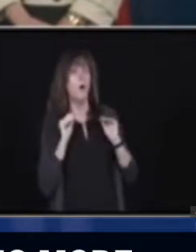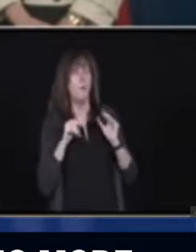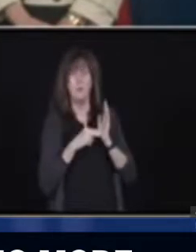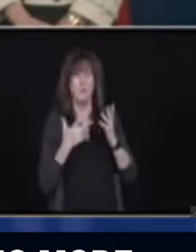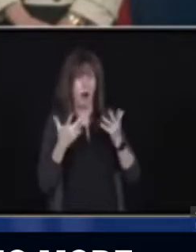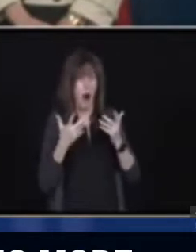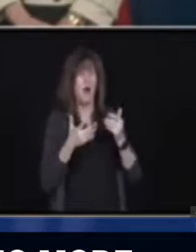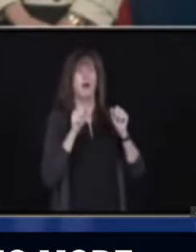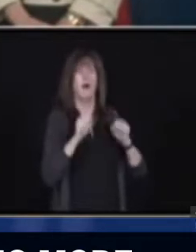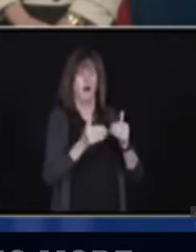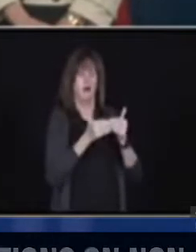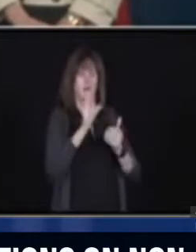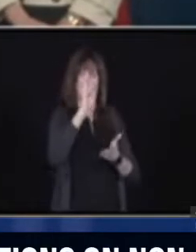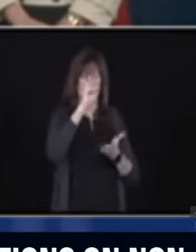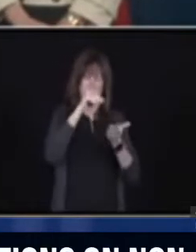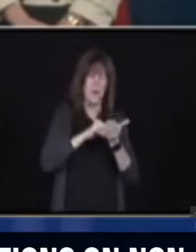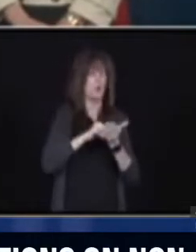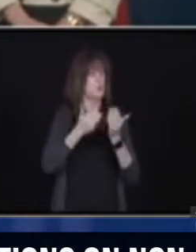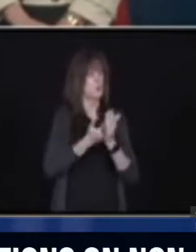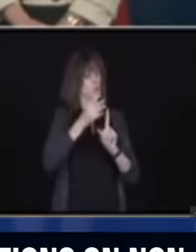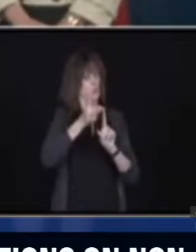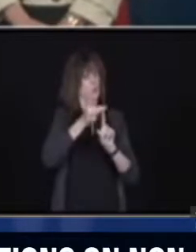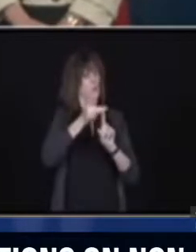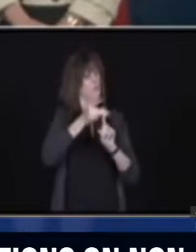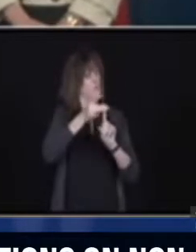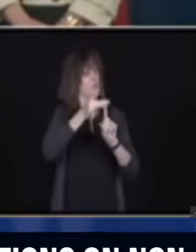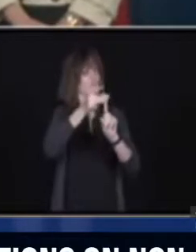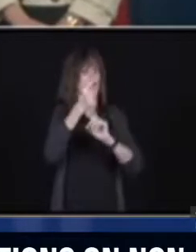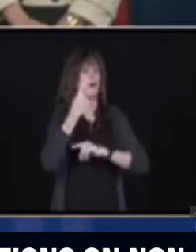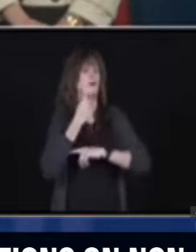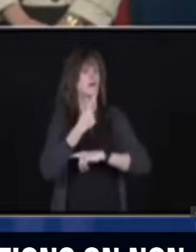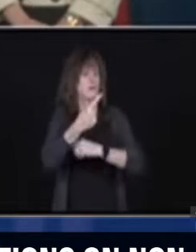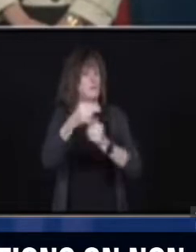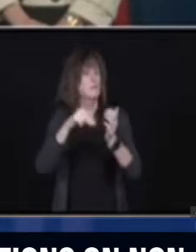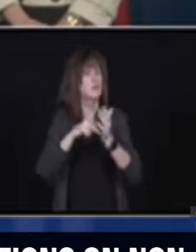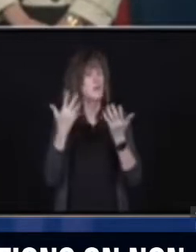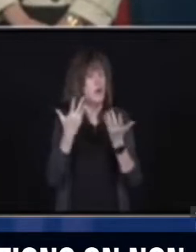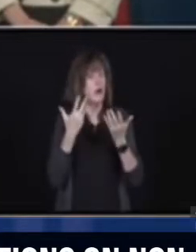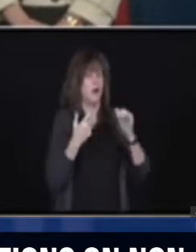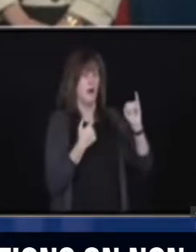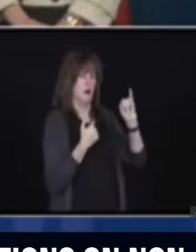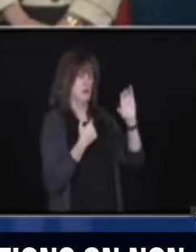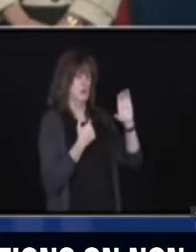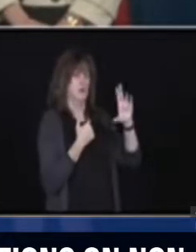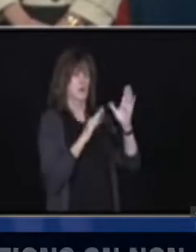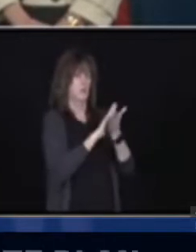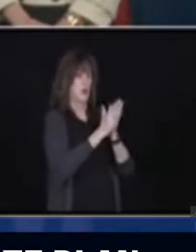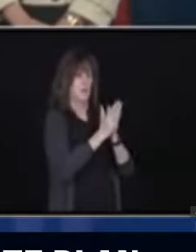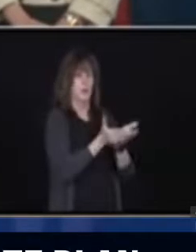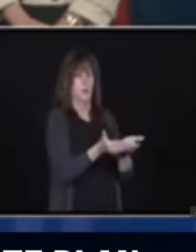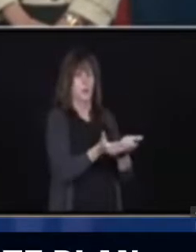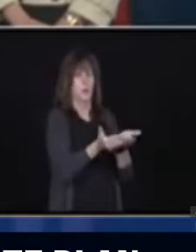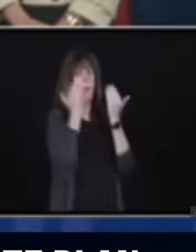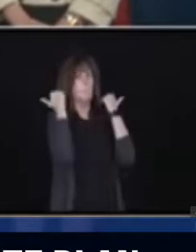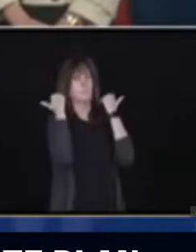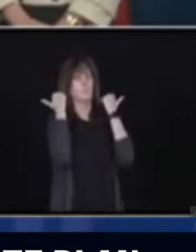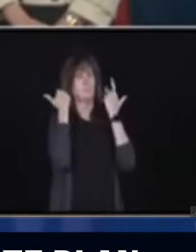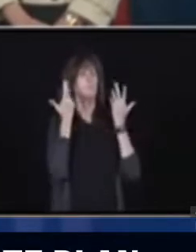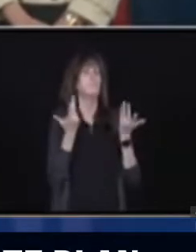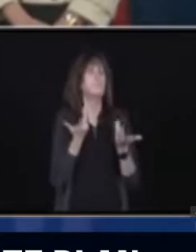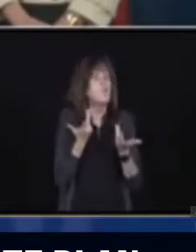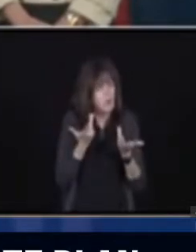cases in the coming weeks, overwhelming our ICUs shortly after that. More deaths,